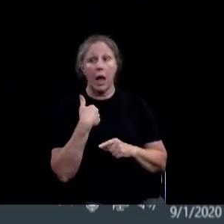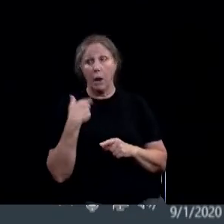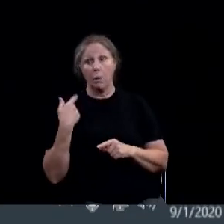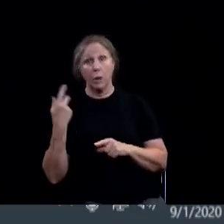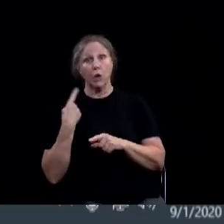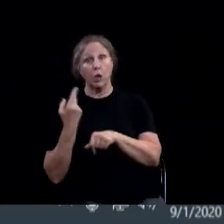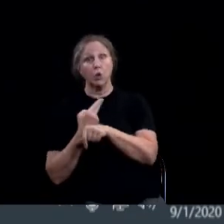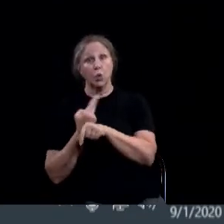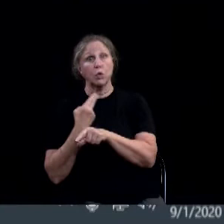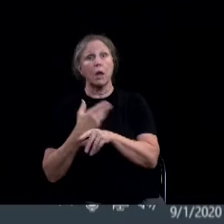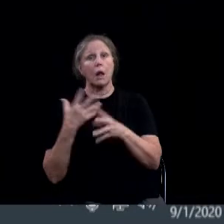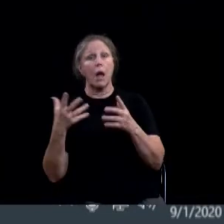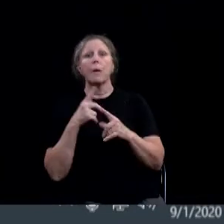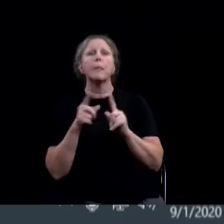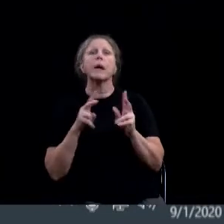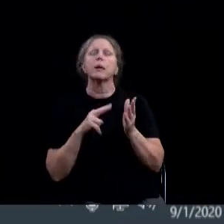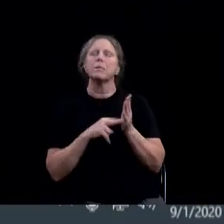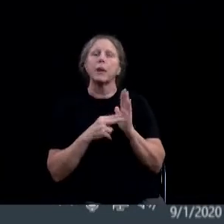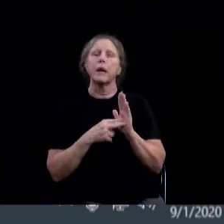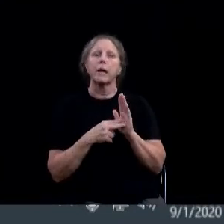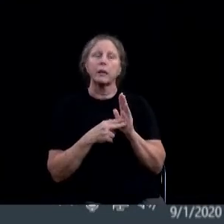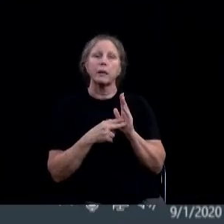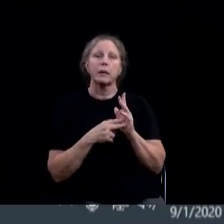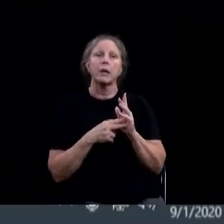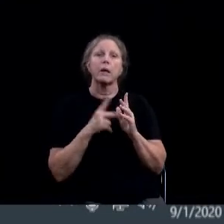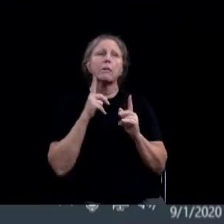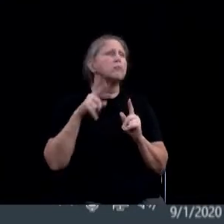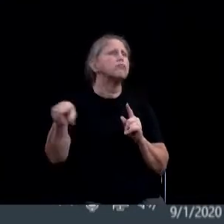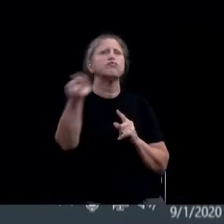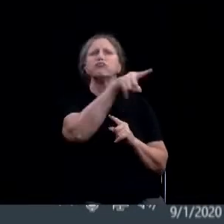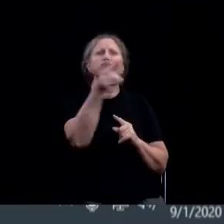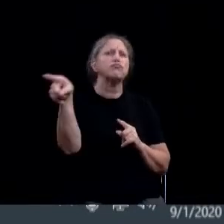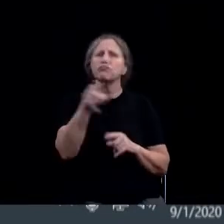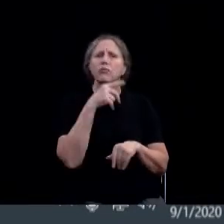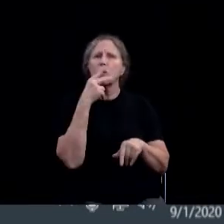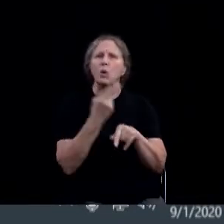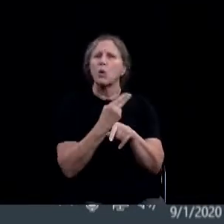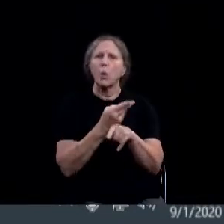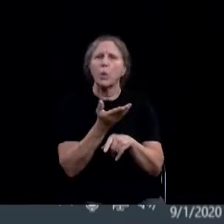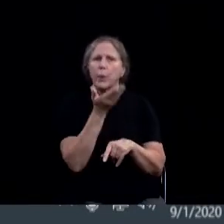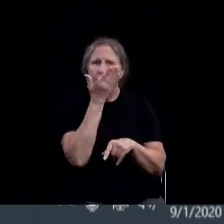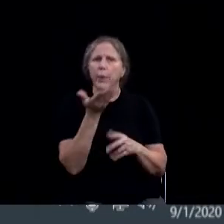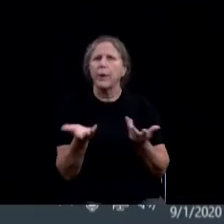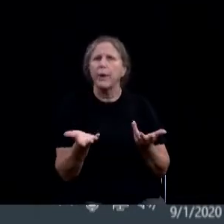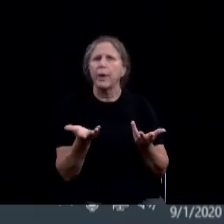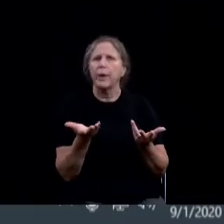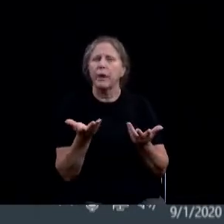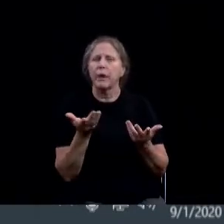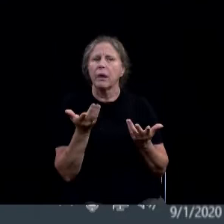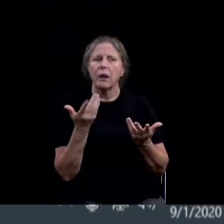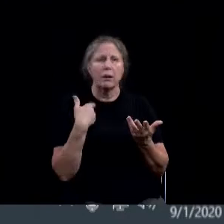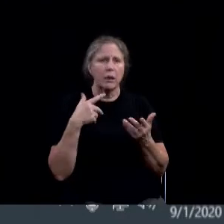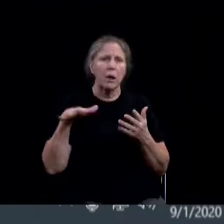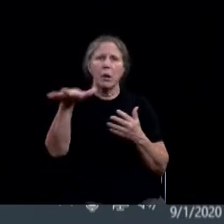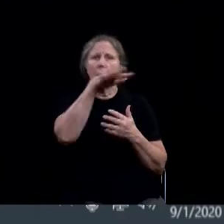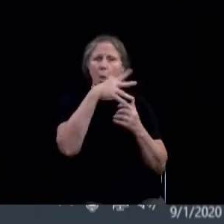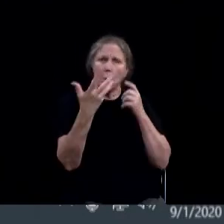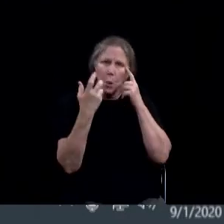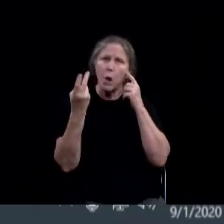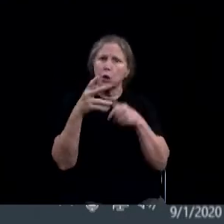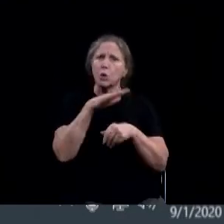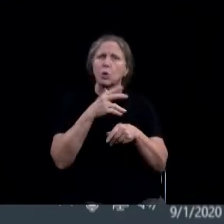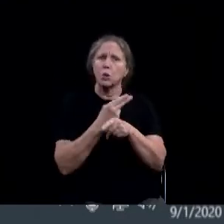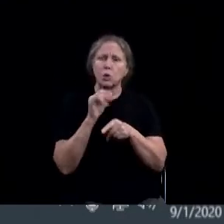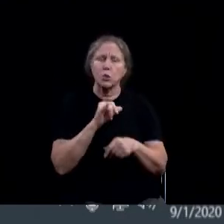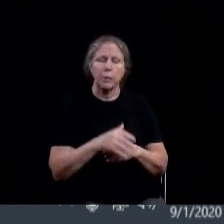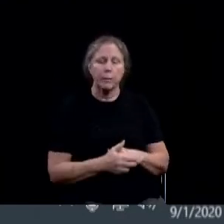as much traction and usage from our neighborhoods as it should. Sure. I think each of